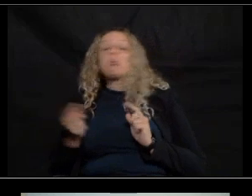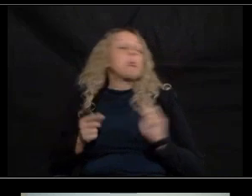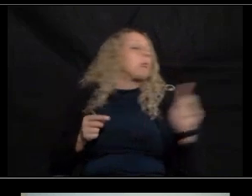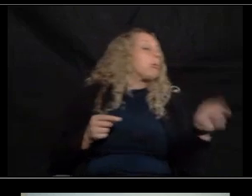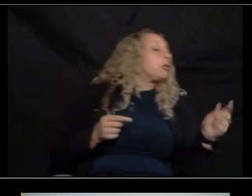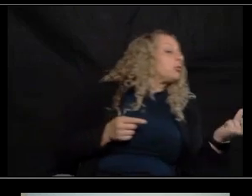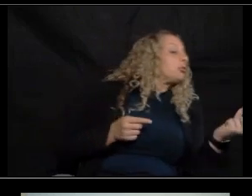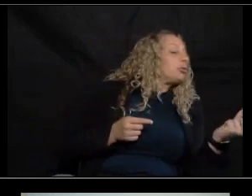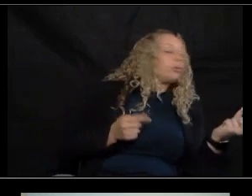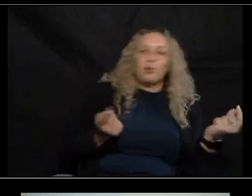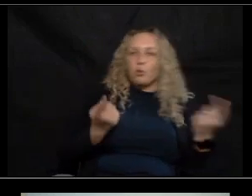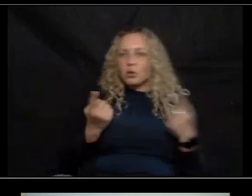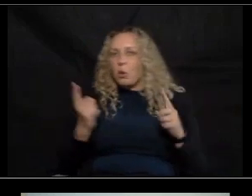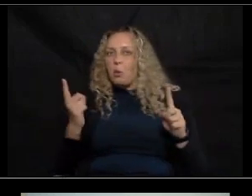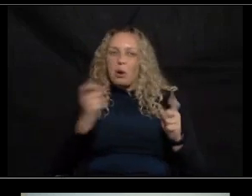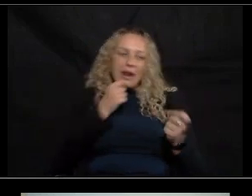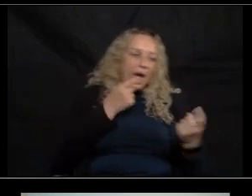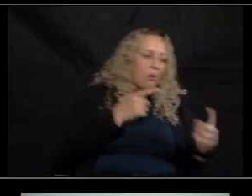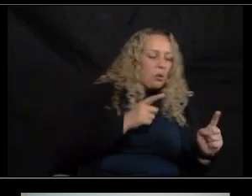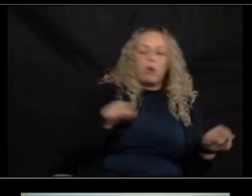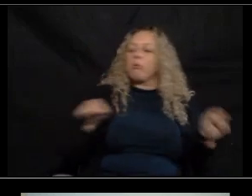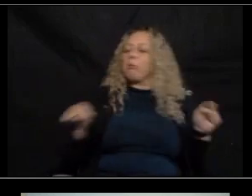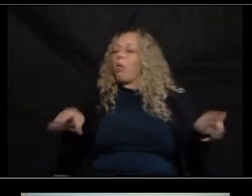what's working and not working.